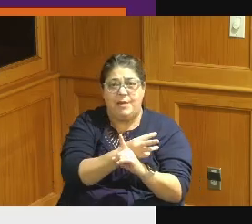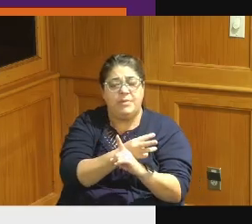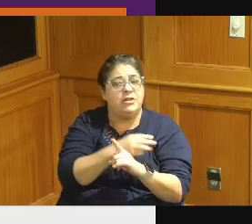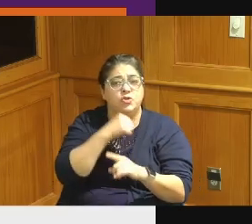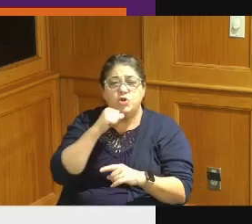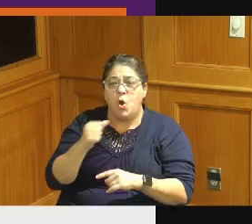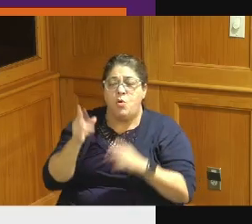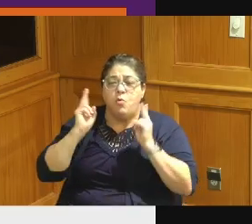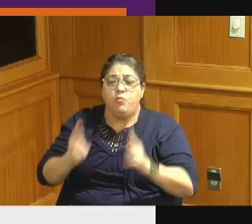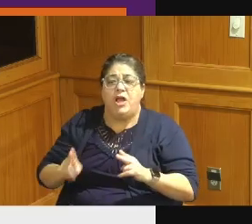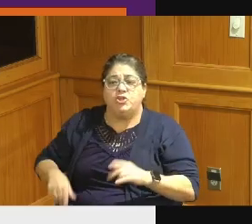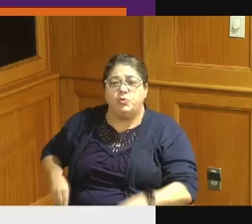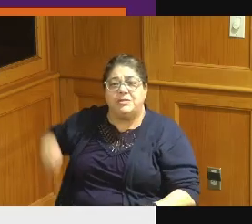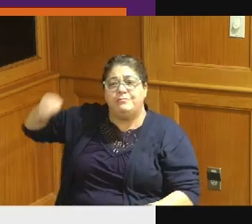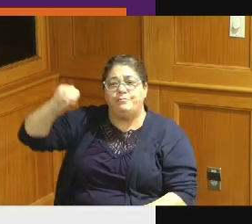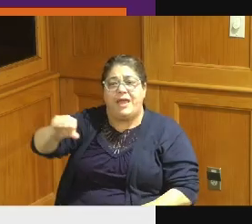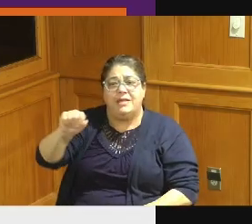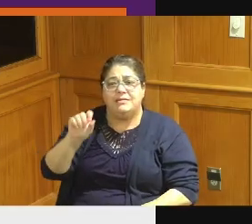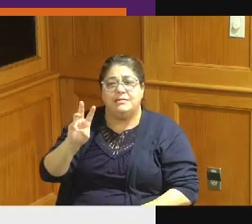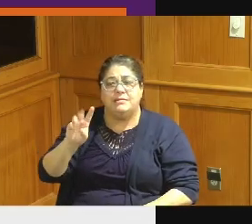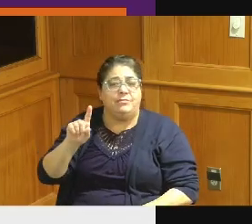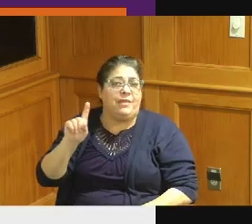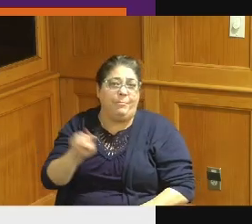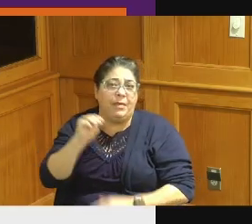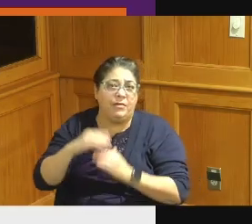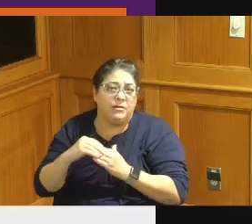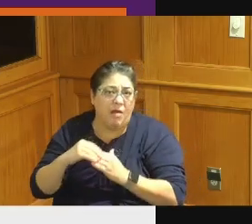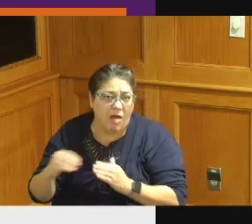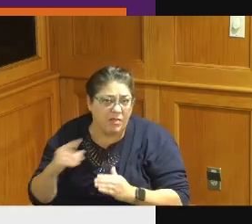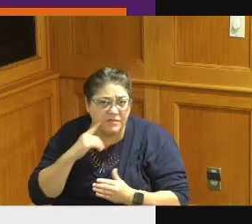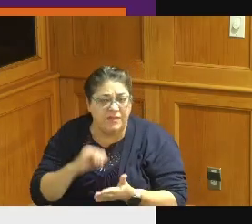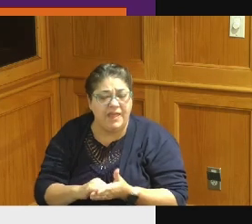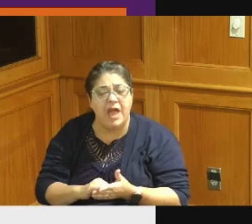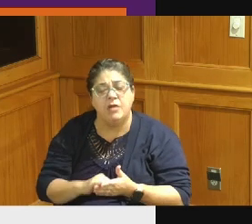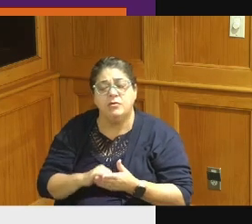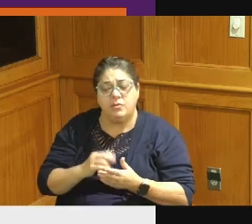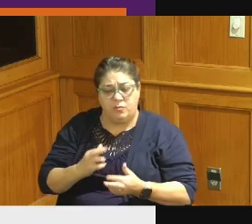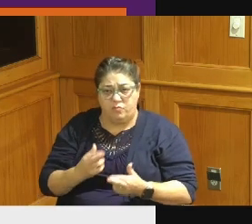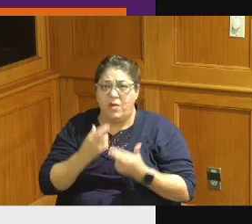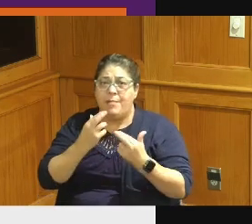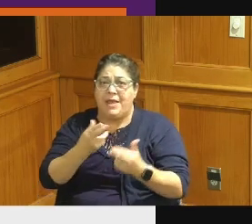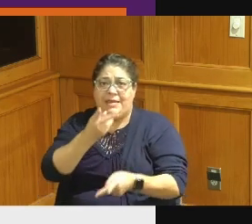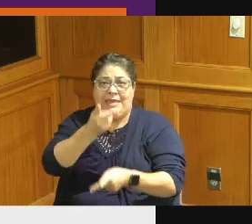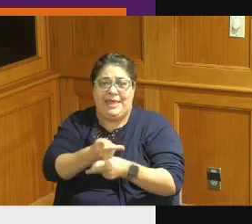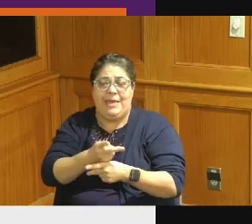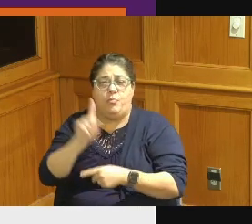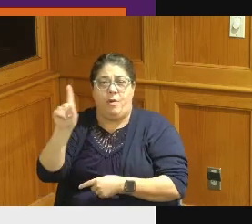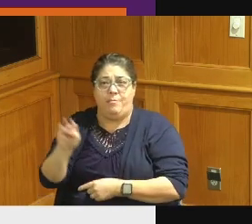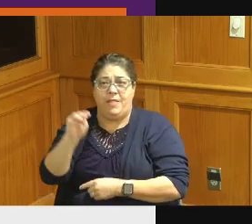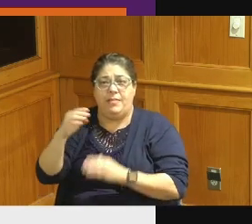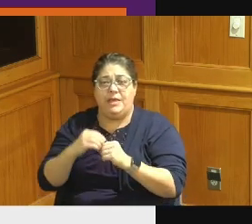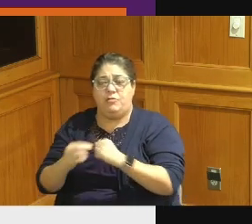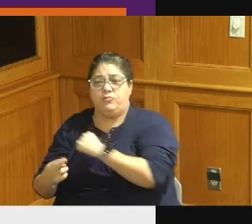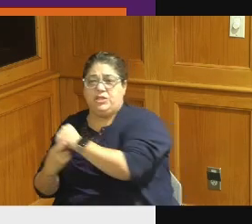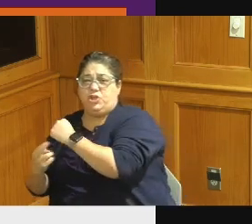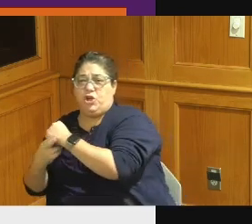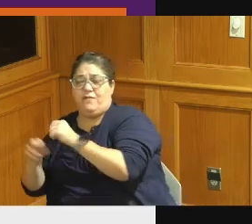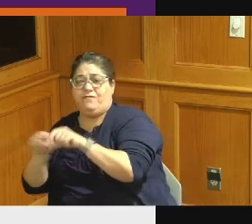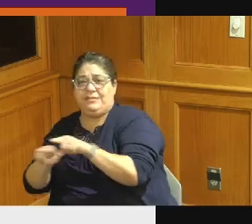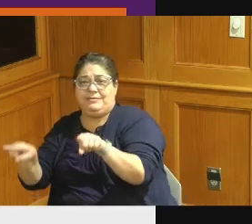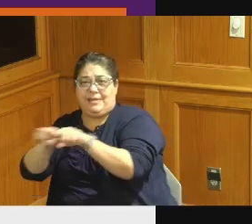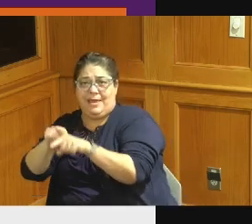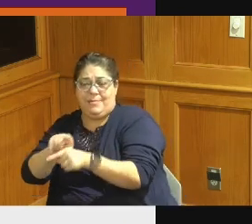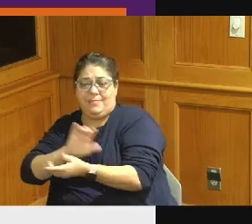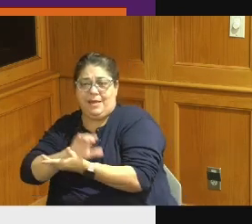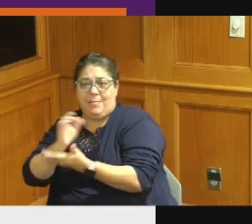million while we wait on this study. We'd recommend keeping those funds in reserve in that same capacity